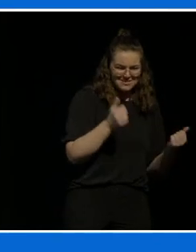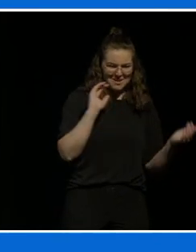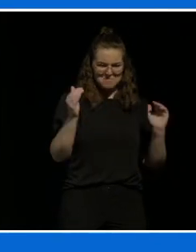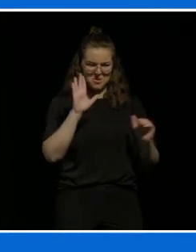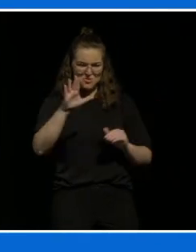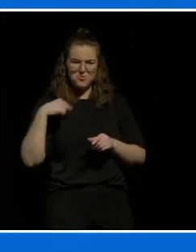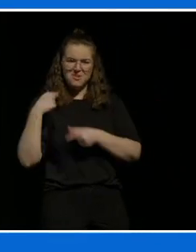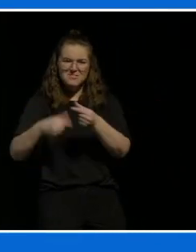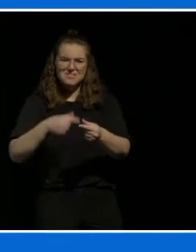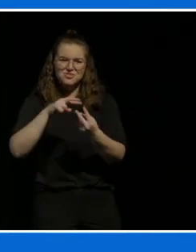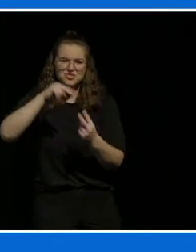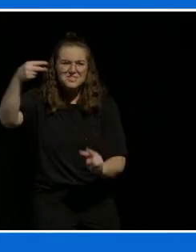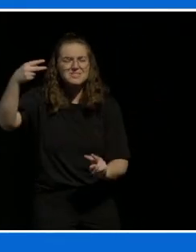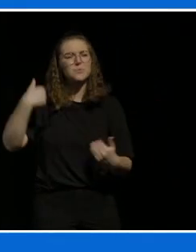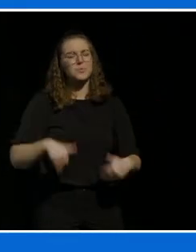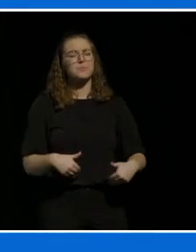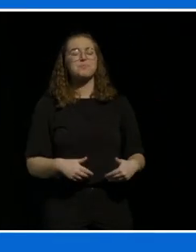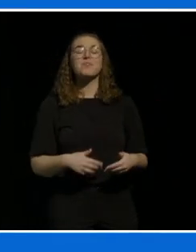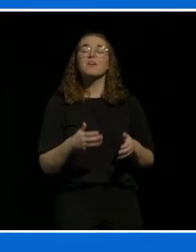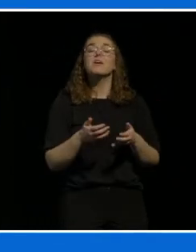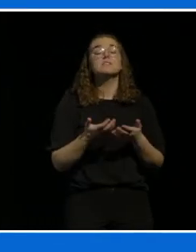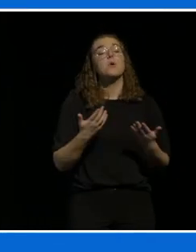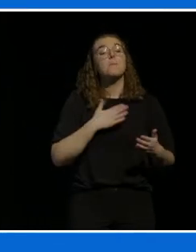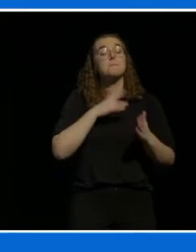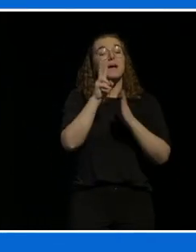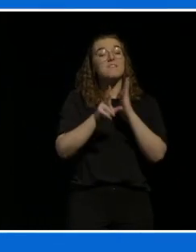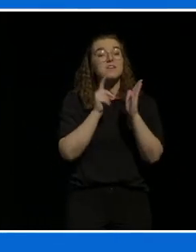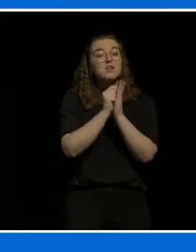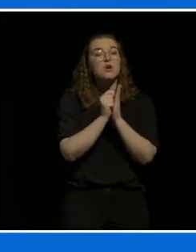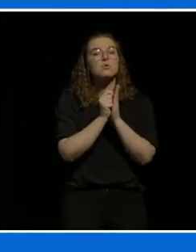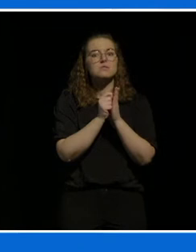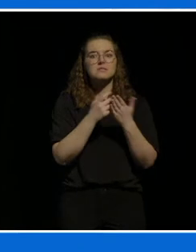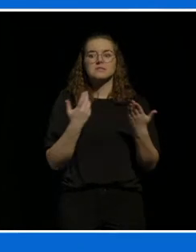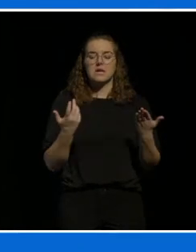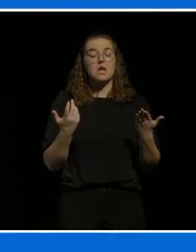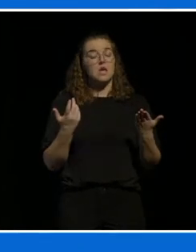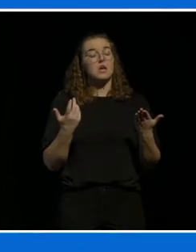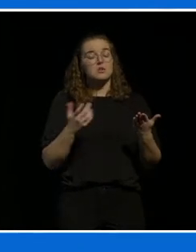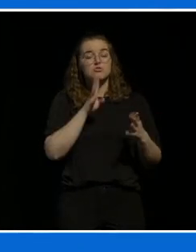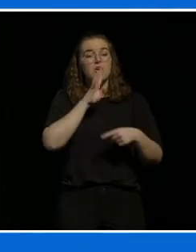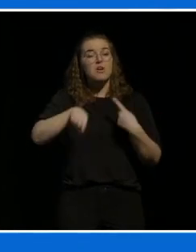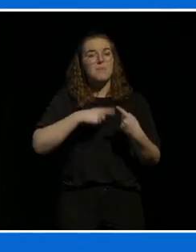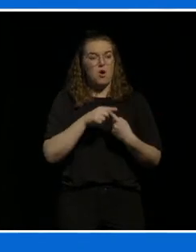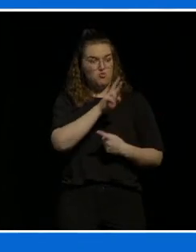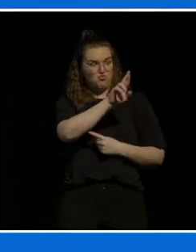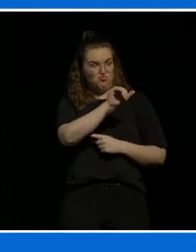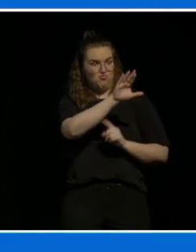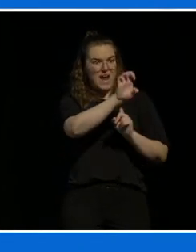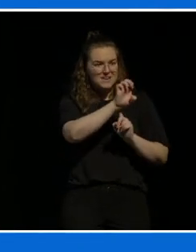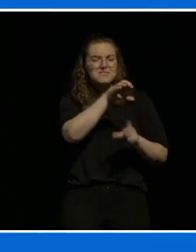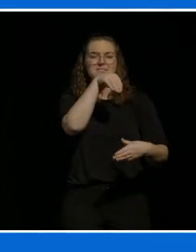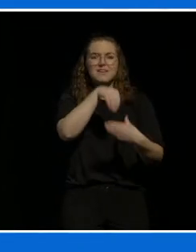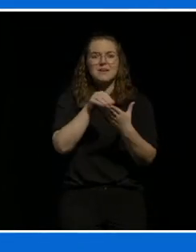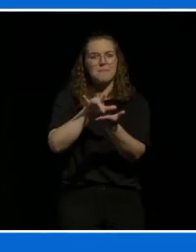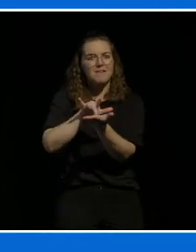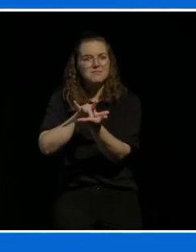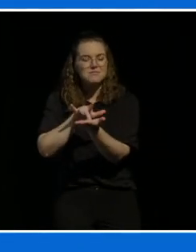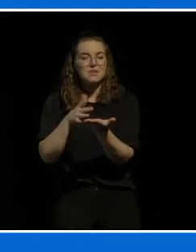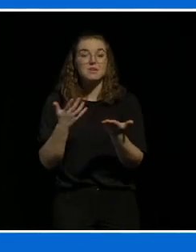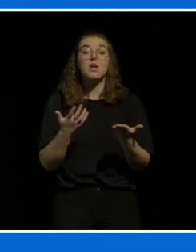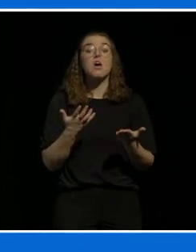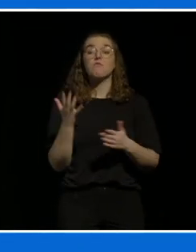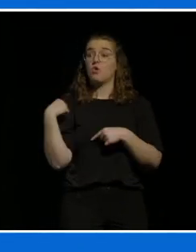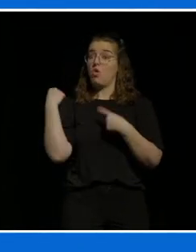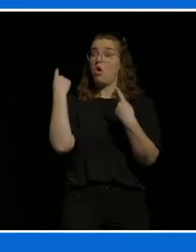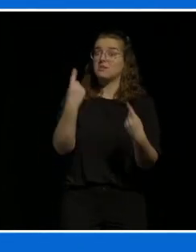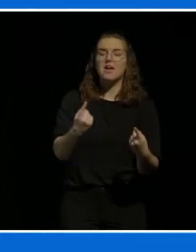family member. And a lot of my videos talk about how race is still used in medicine. So as an example, there for a long time was an equation called